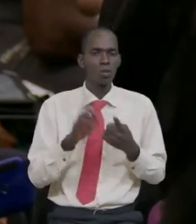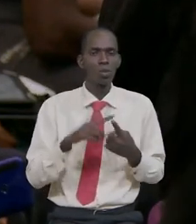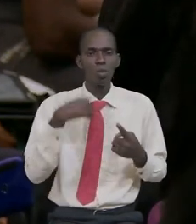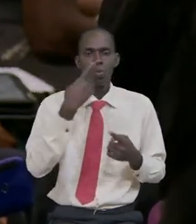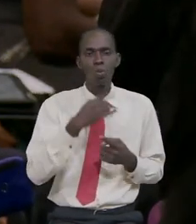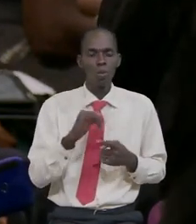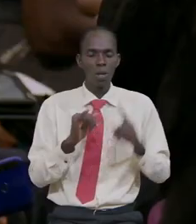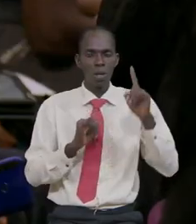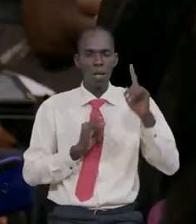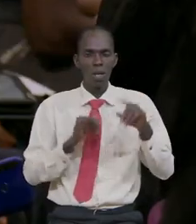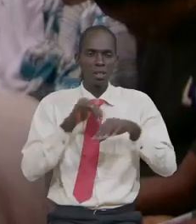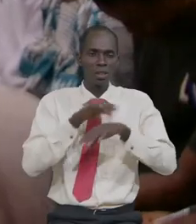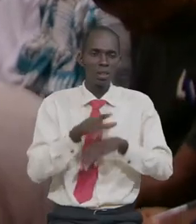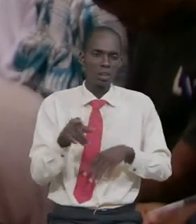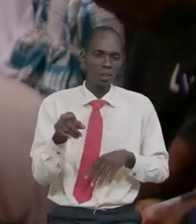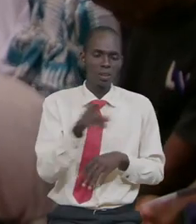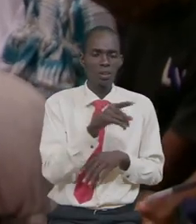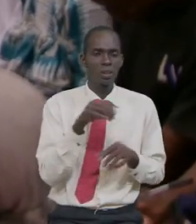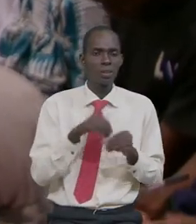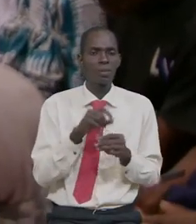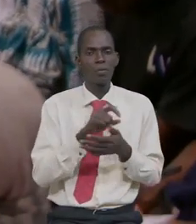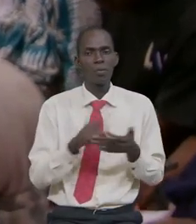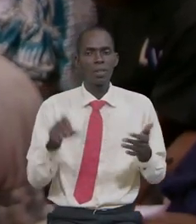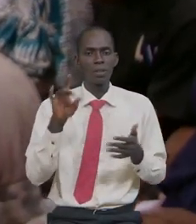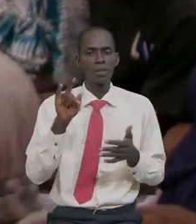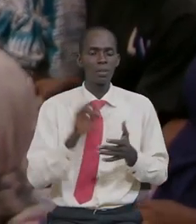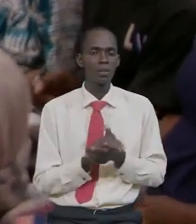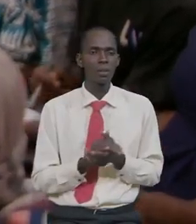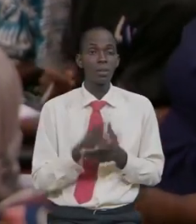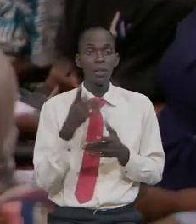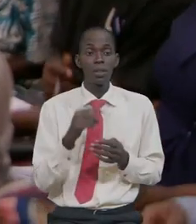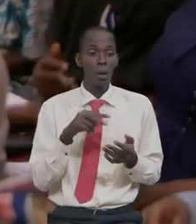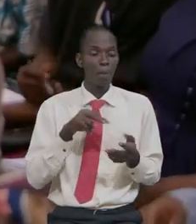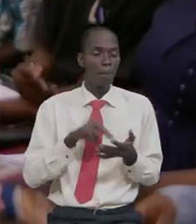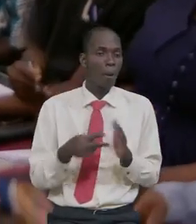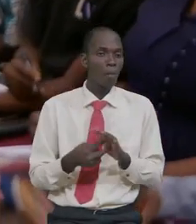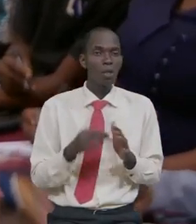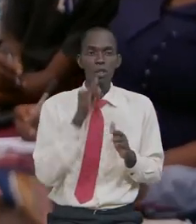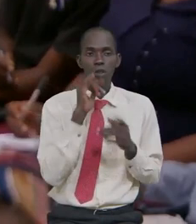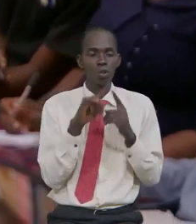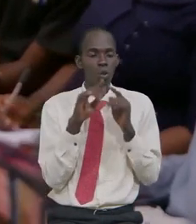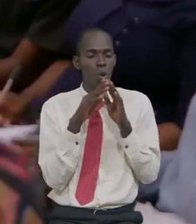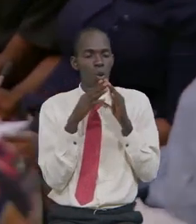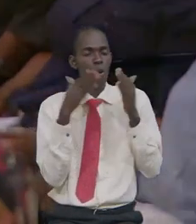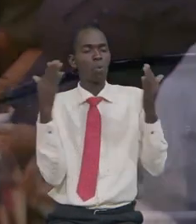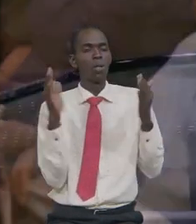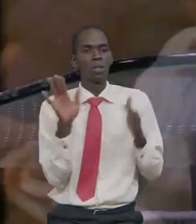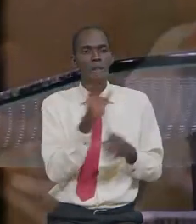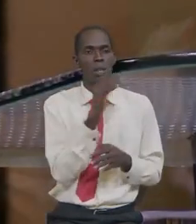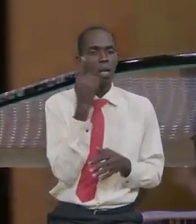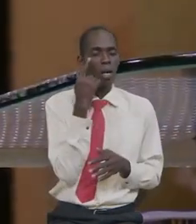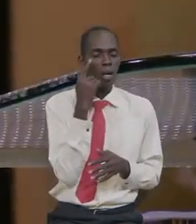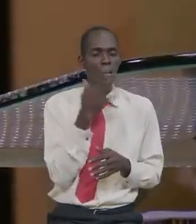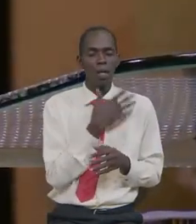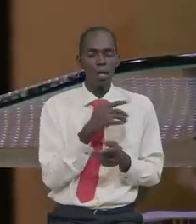I sent thee. Verse 18, the purpose is to open their eyes and to turn them